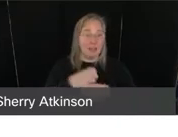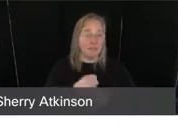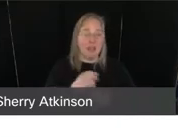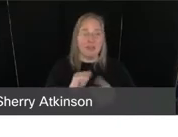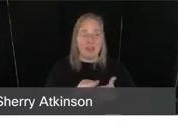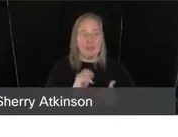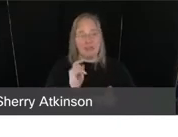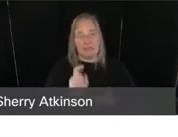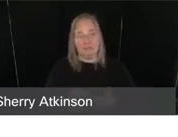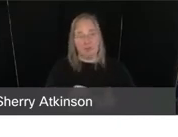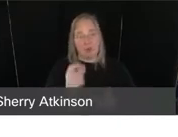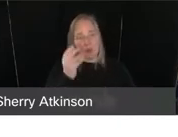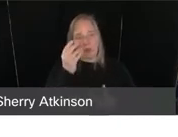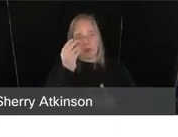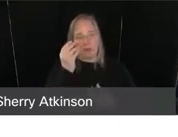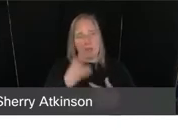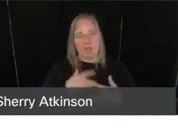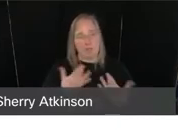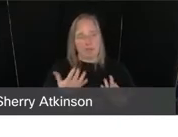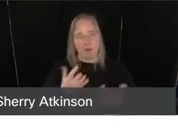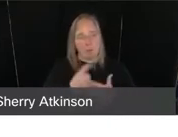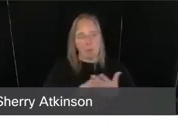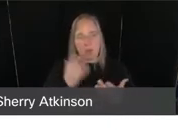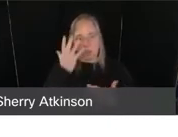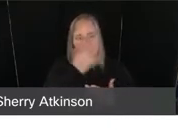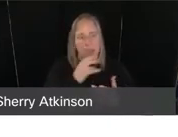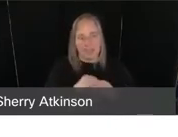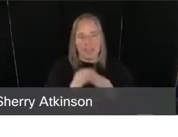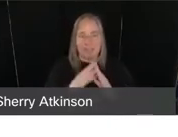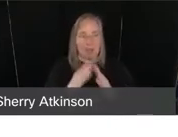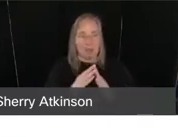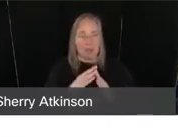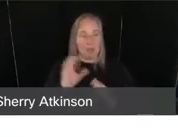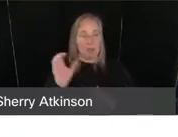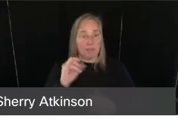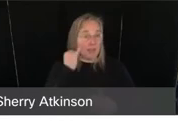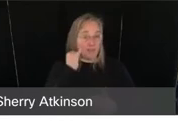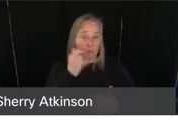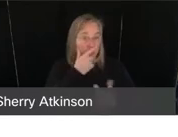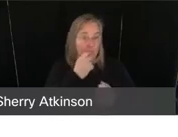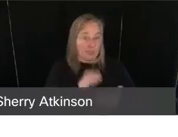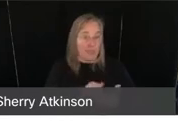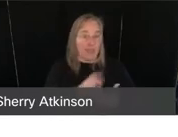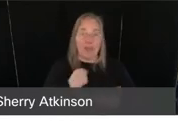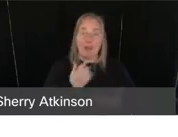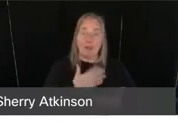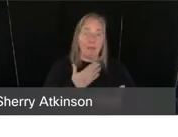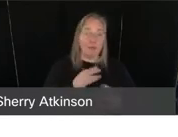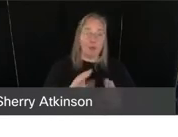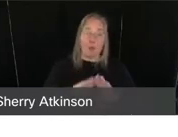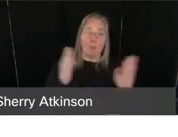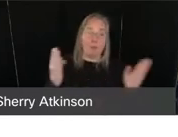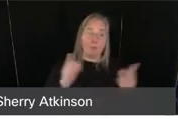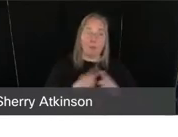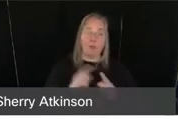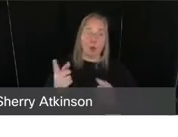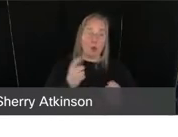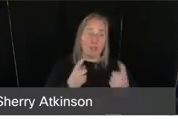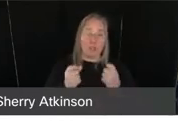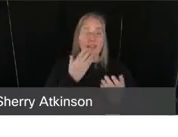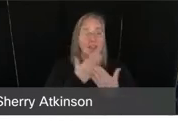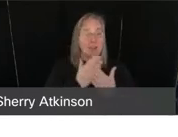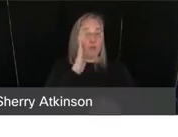kind of how things are looking in downtown Columbia, if that's of interest to you. And I'm happy to take any questions and thank you for your time.